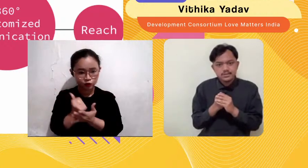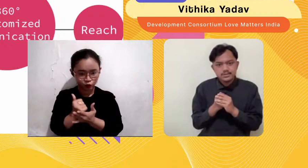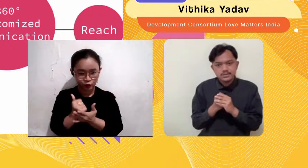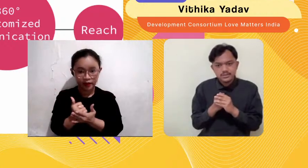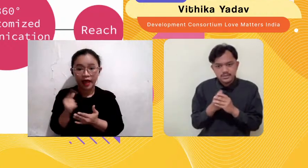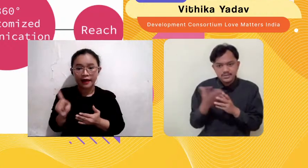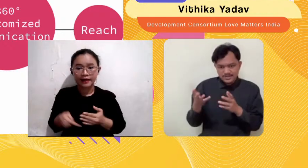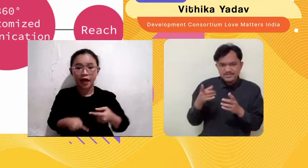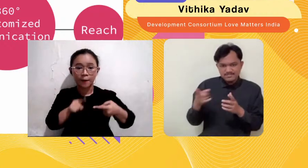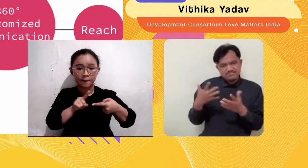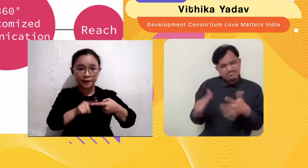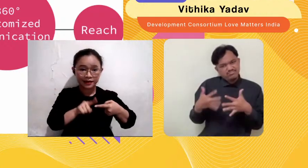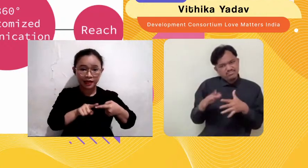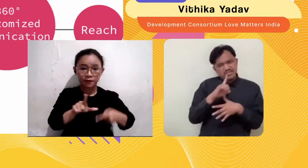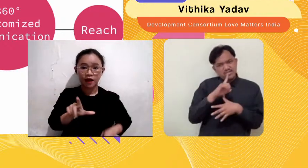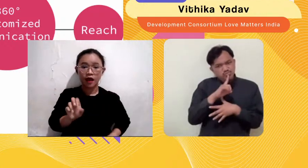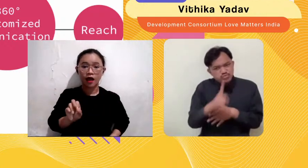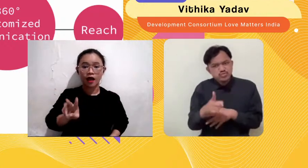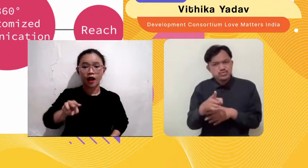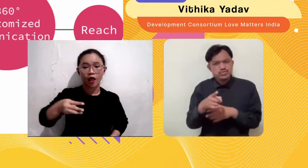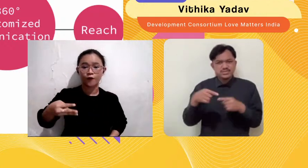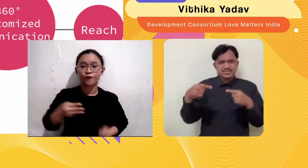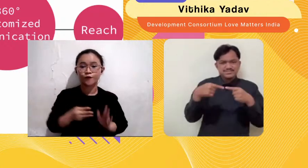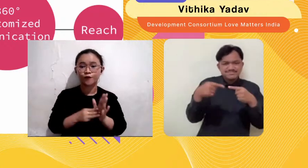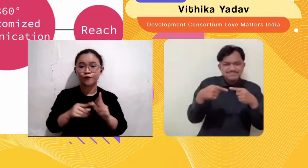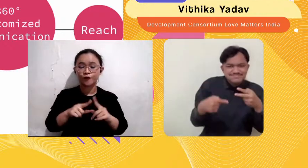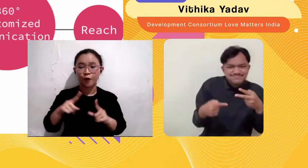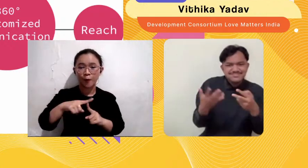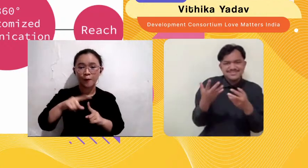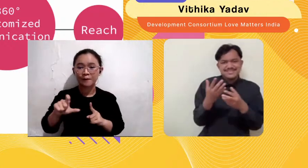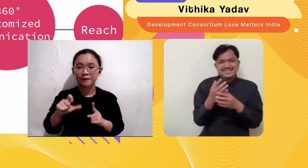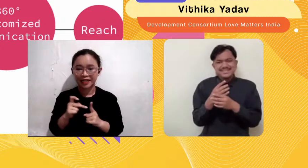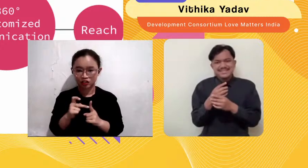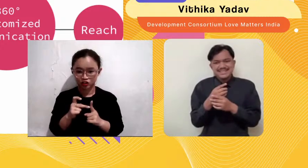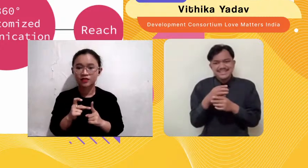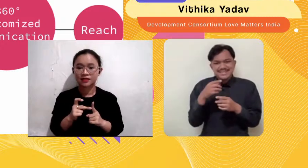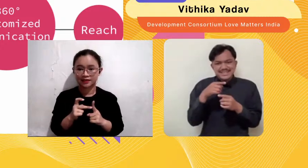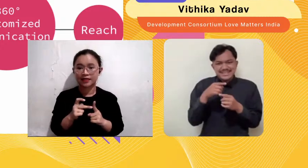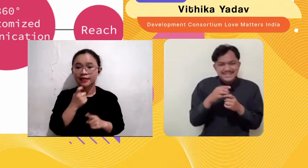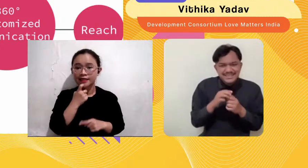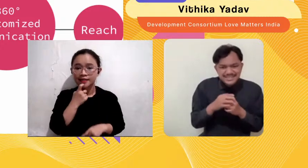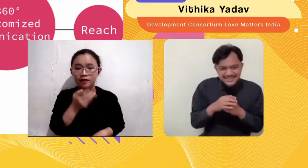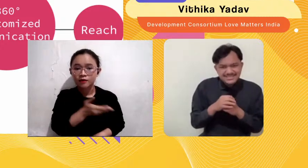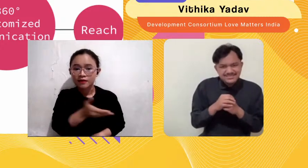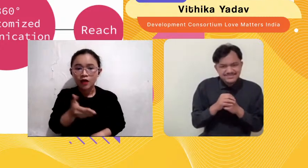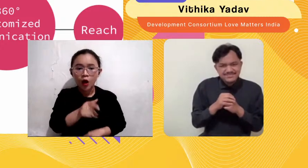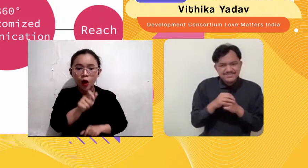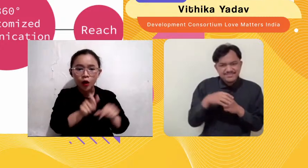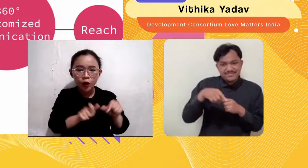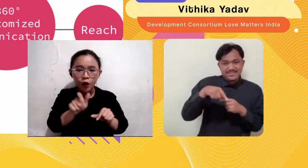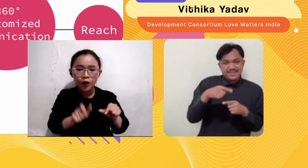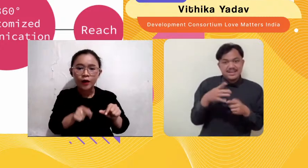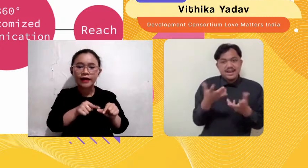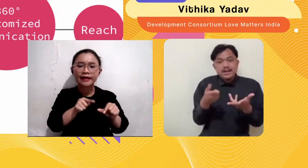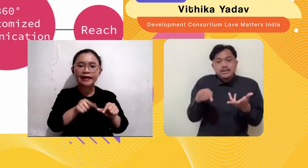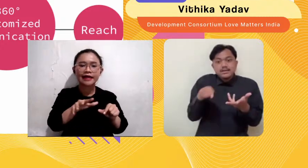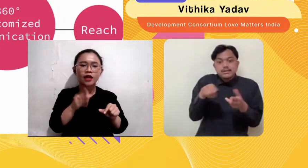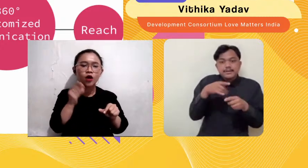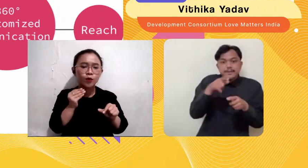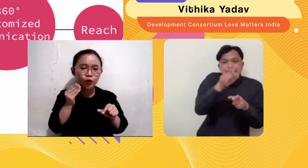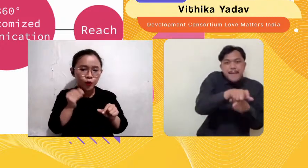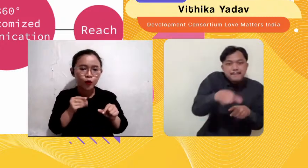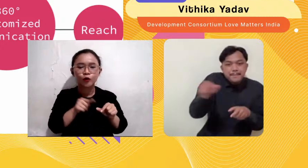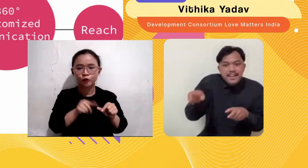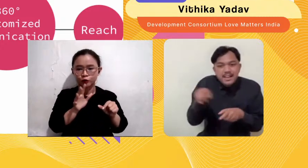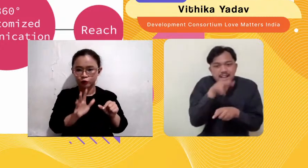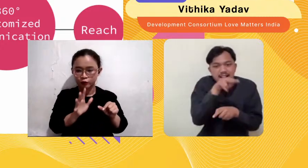is Love Matters India, which is 18 plus, and one is Teen Book, which is for teens, tweens, adolescents, where we also targets parents and educators. And